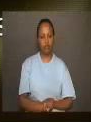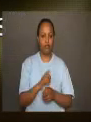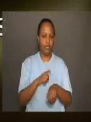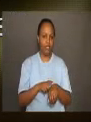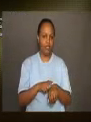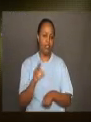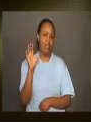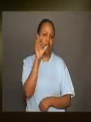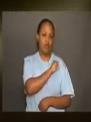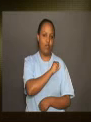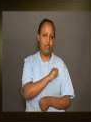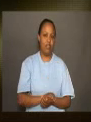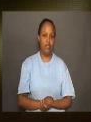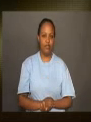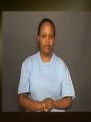Time's up.